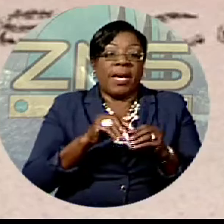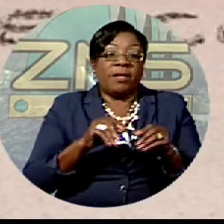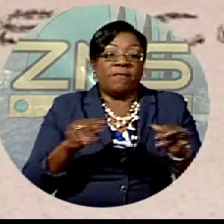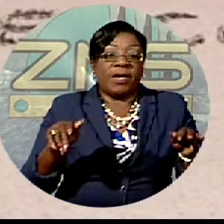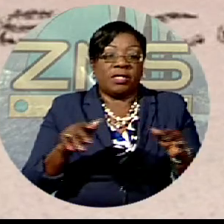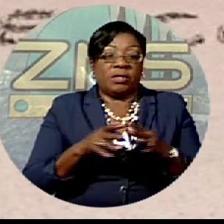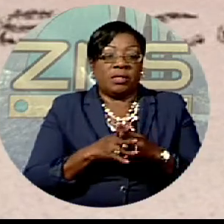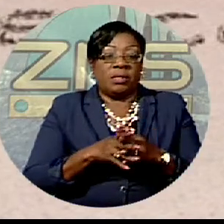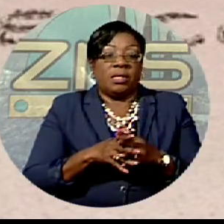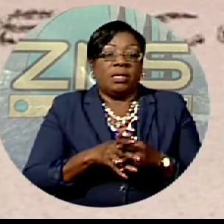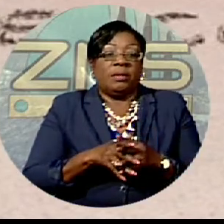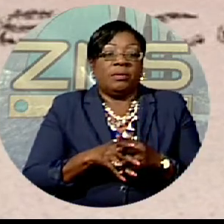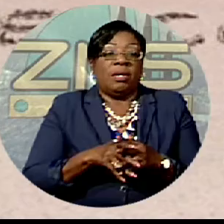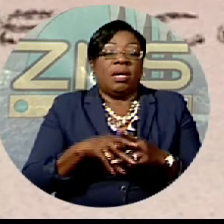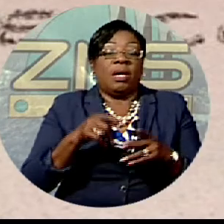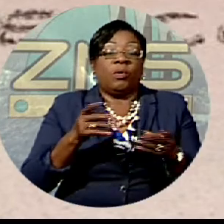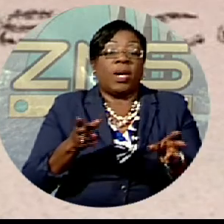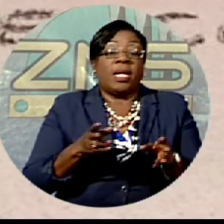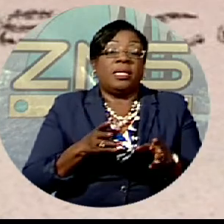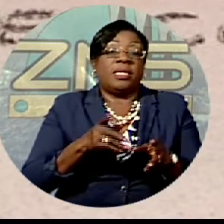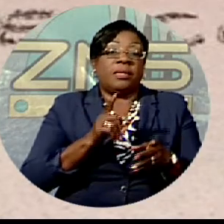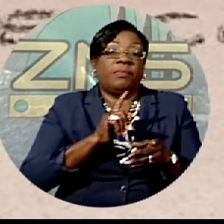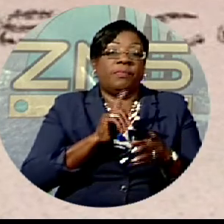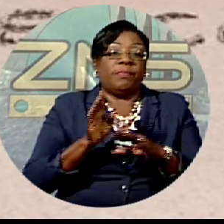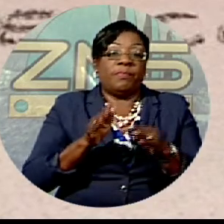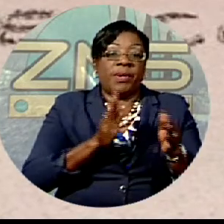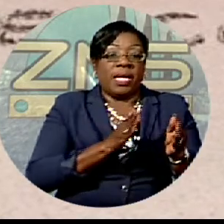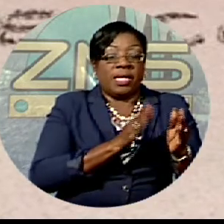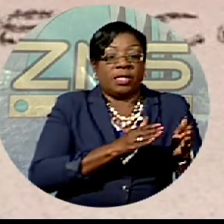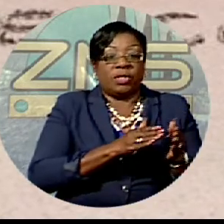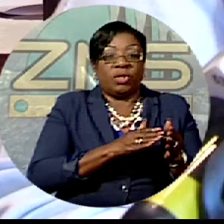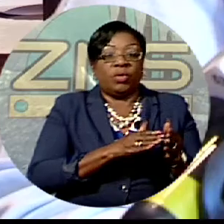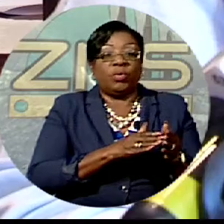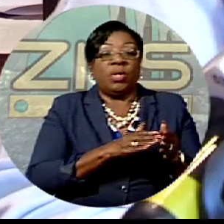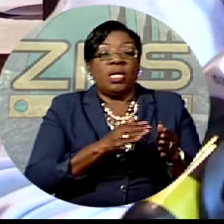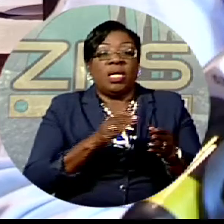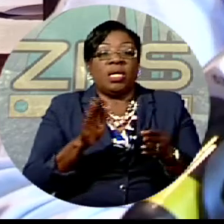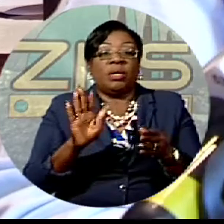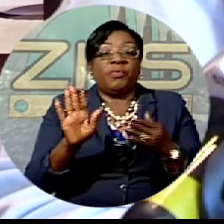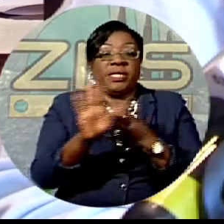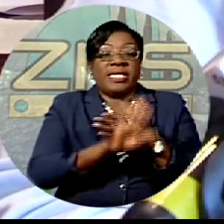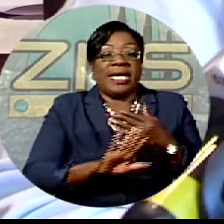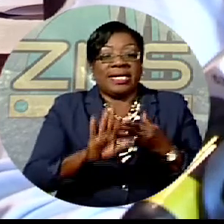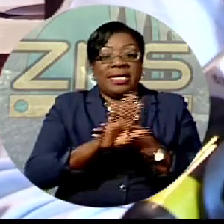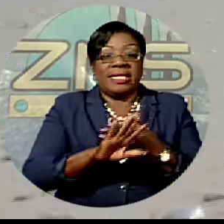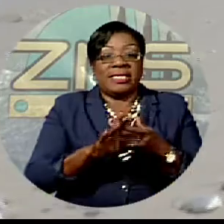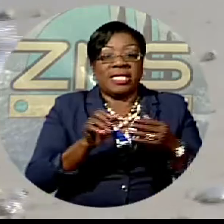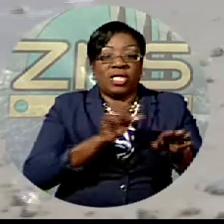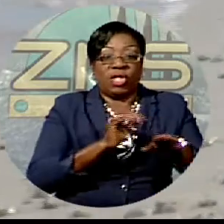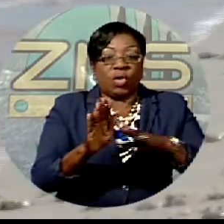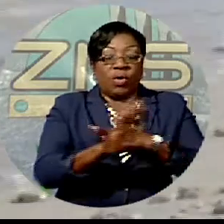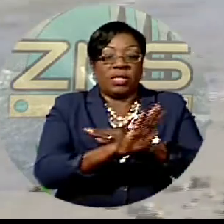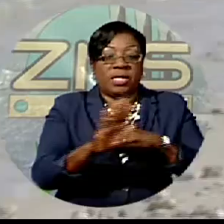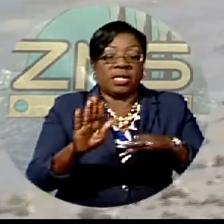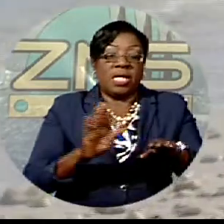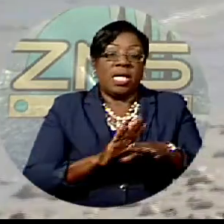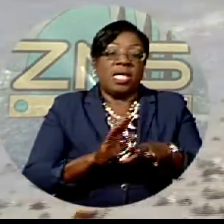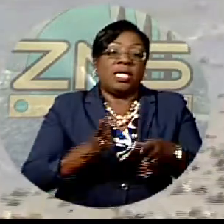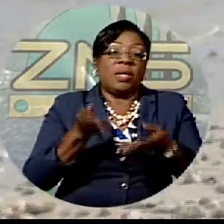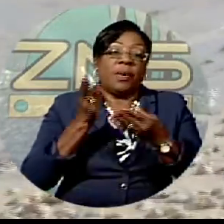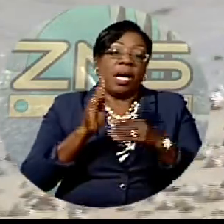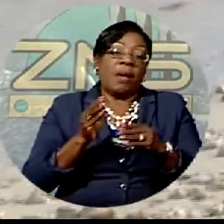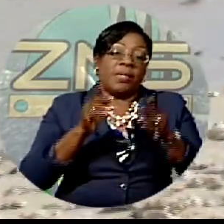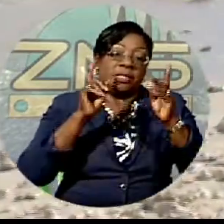while the state of Florida considers options to combat their shrinking shoreline, Dorsett says the Bahamas must protect